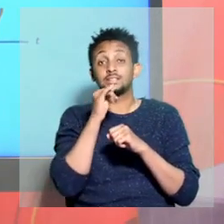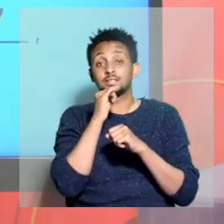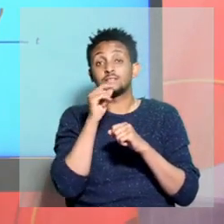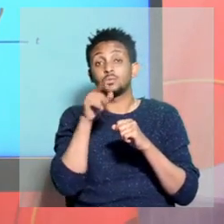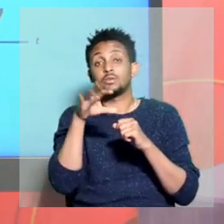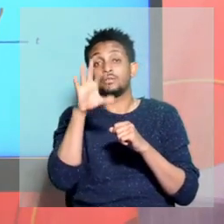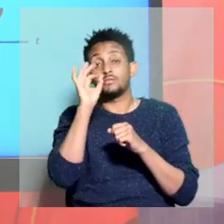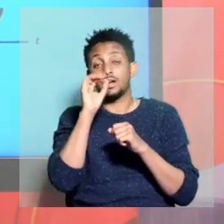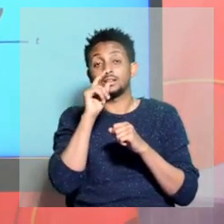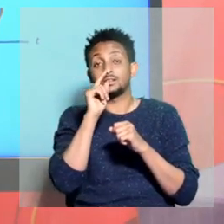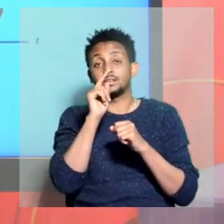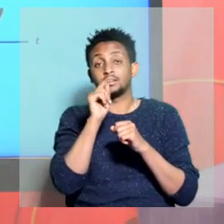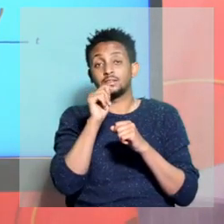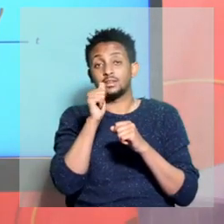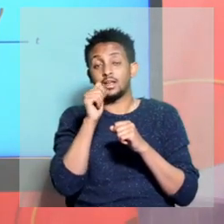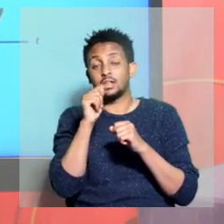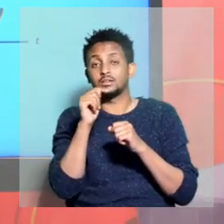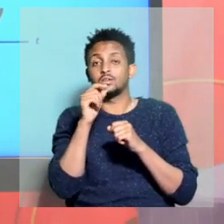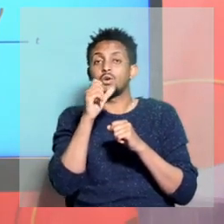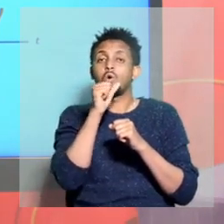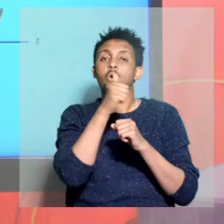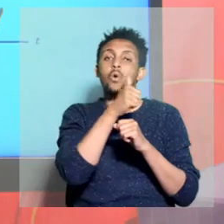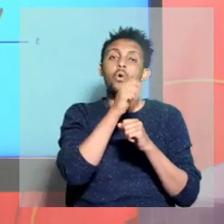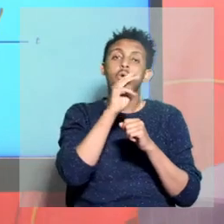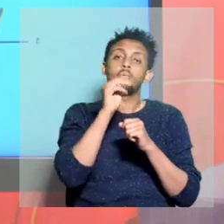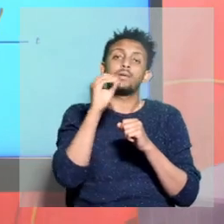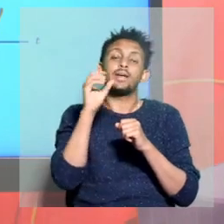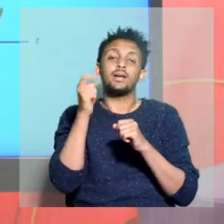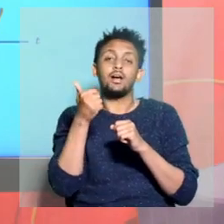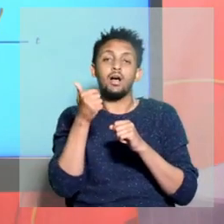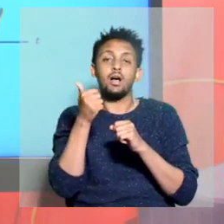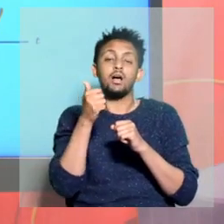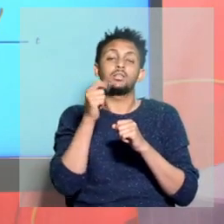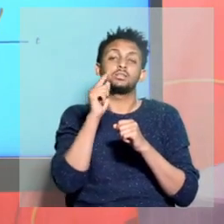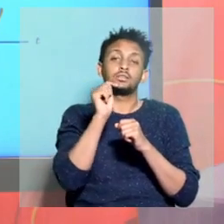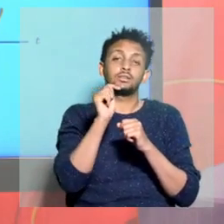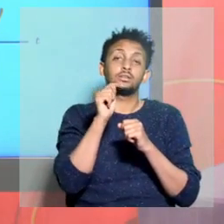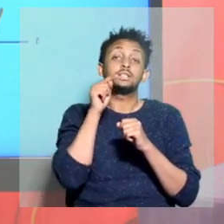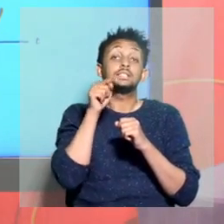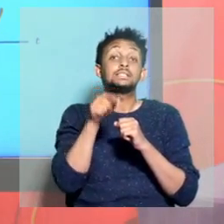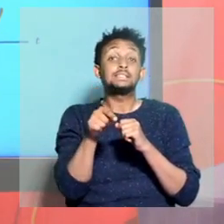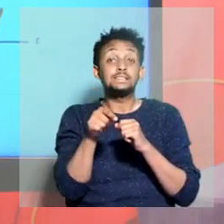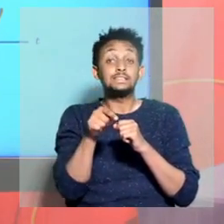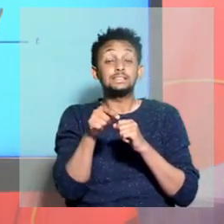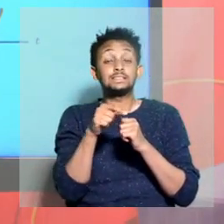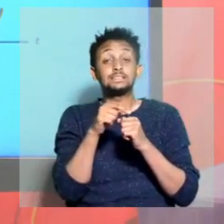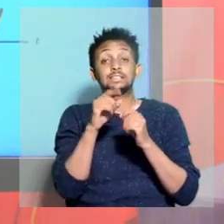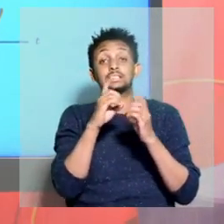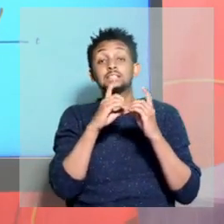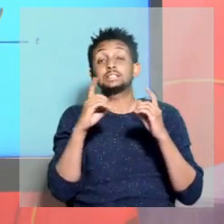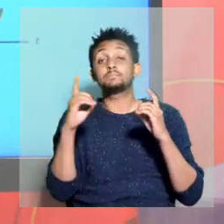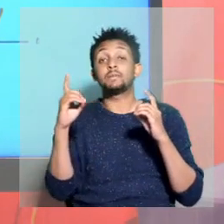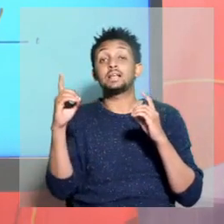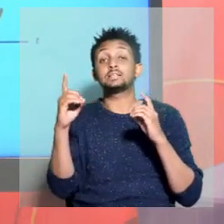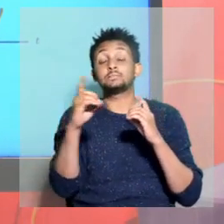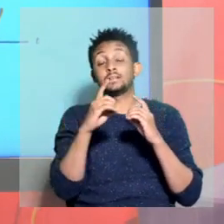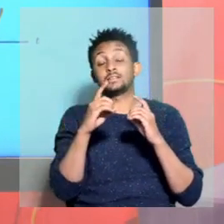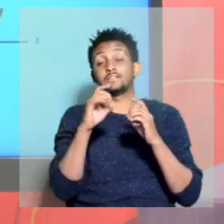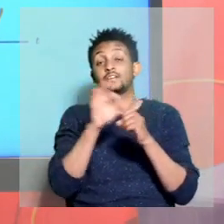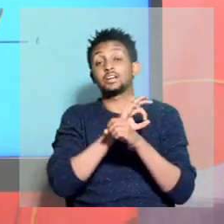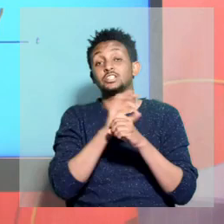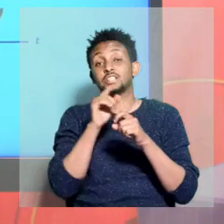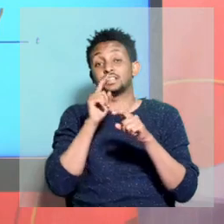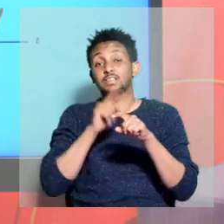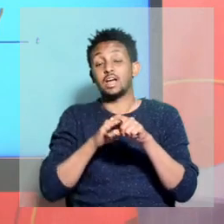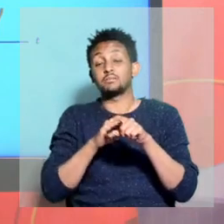can find that theta is equals to omega times t. So, the displacement as a function of